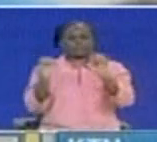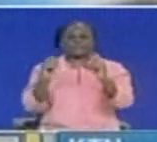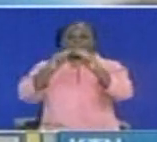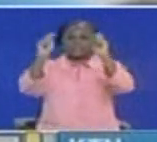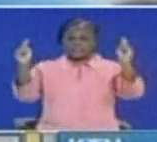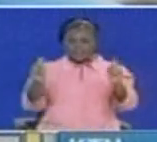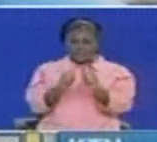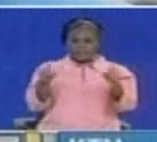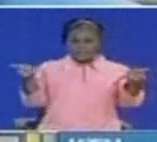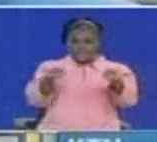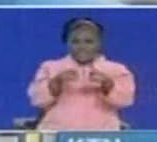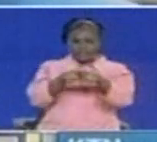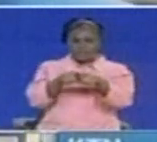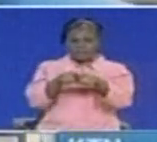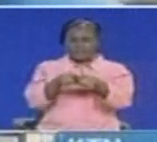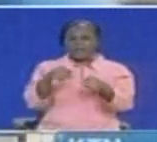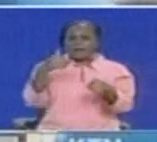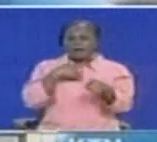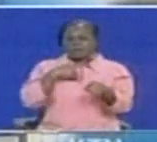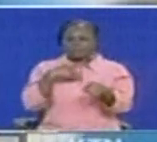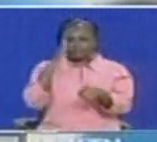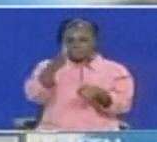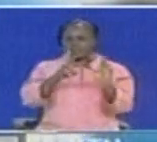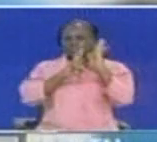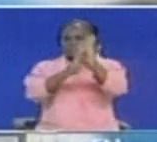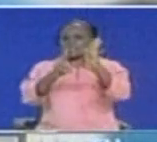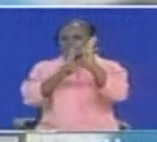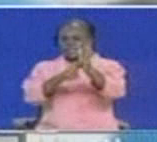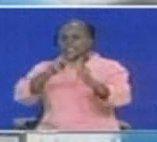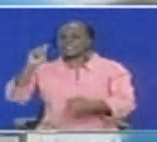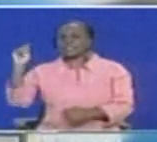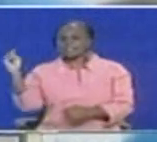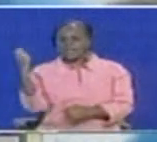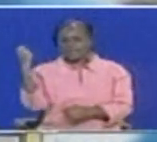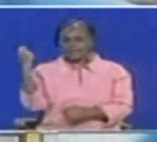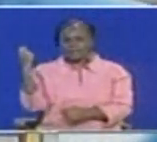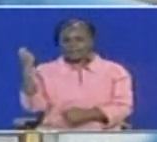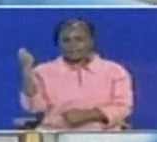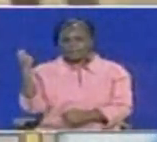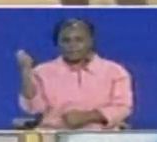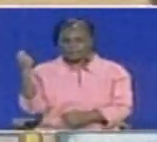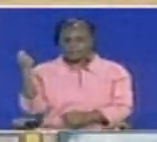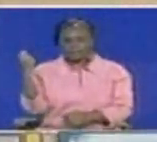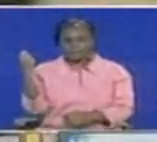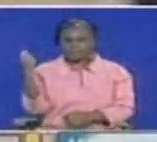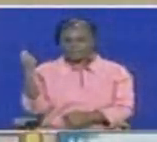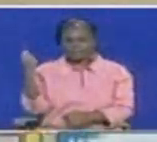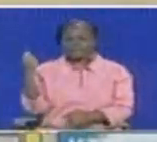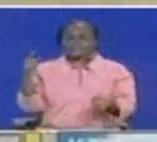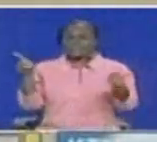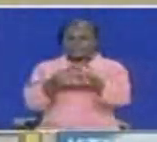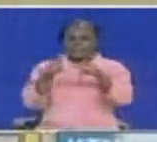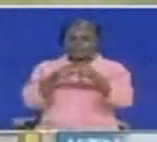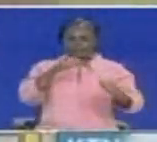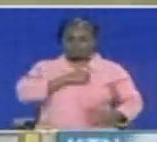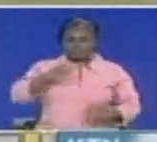team, the team that has been selected to represent Kenya, so we'll be training hard for the ladies. Defense Forces